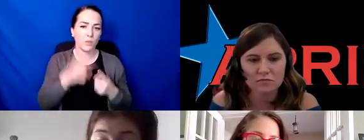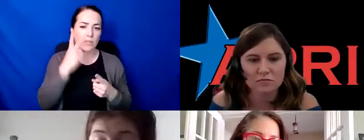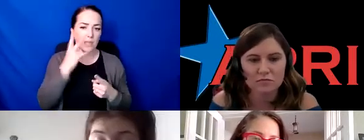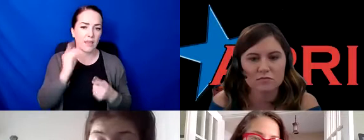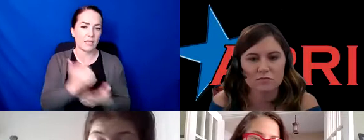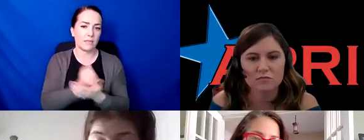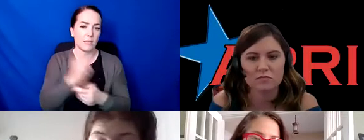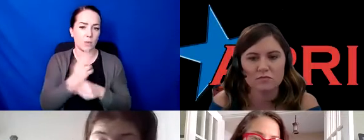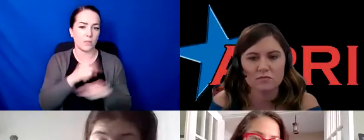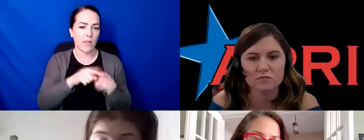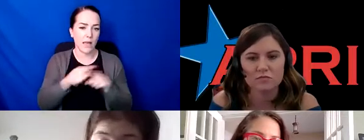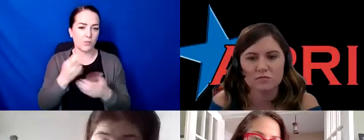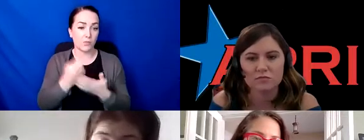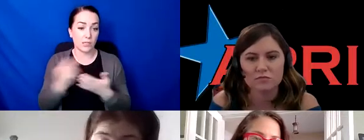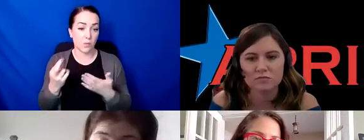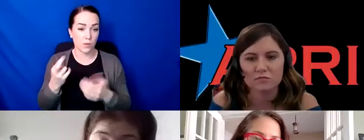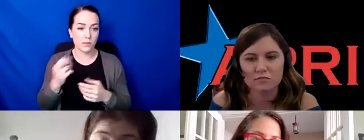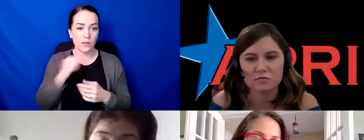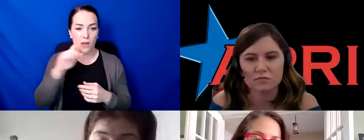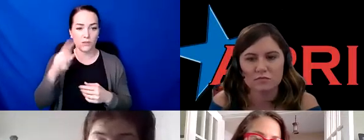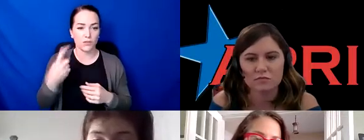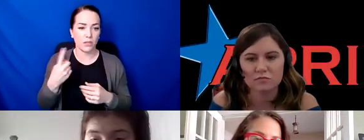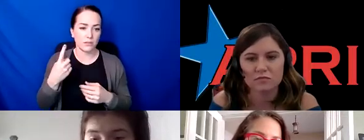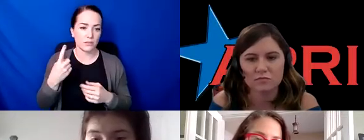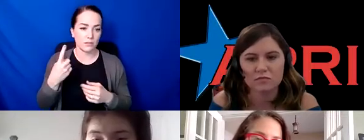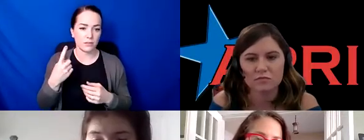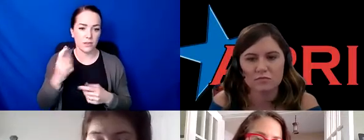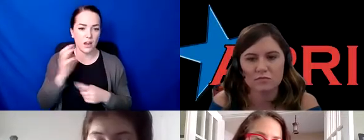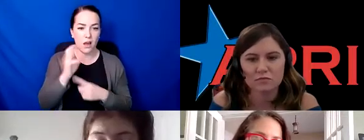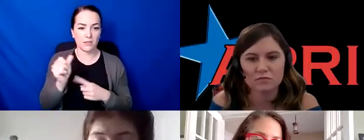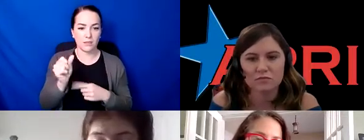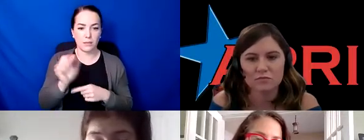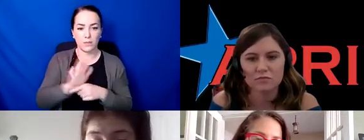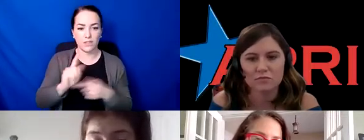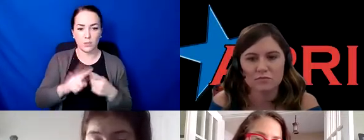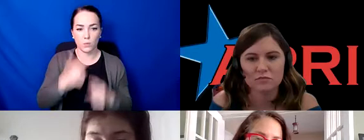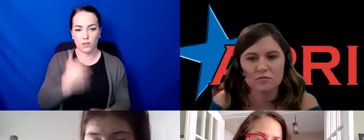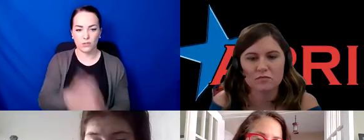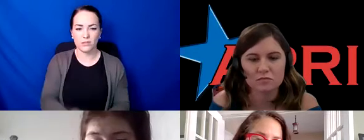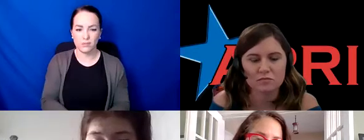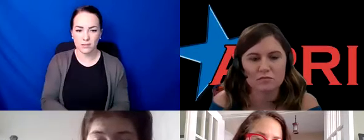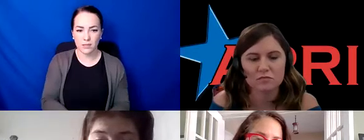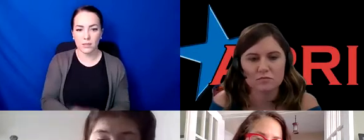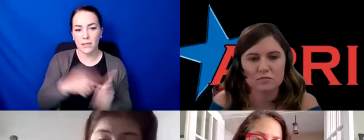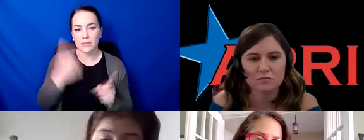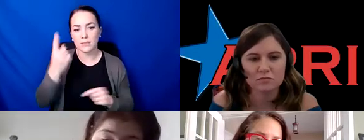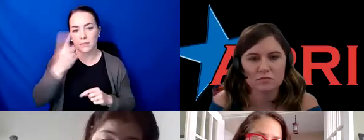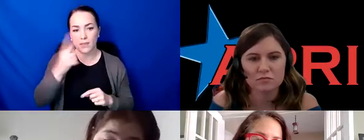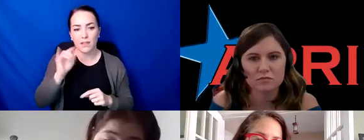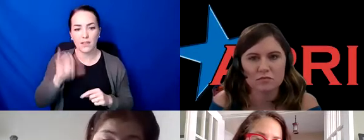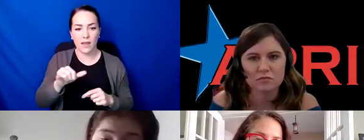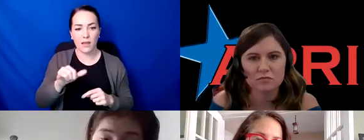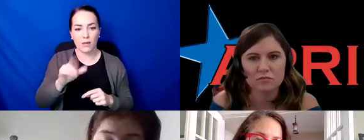a resource and not just an awesome movie to watch, but like something that can really kind of